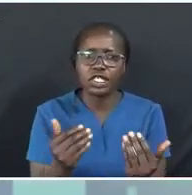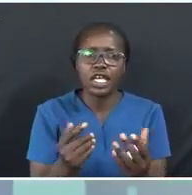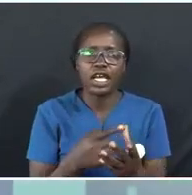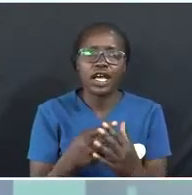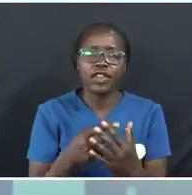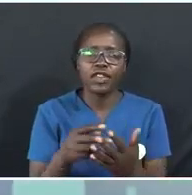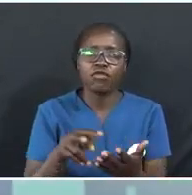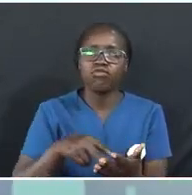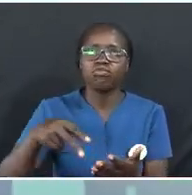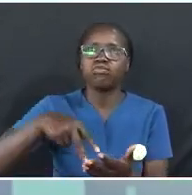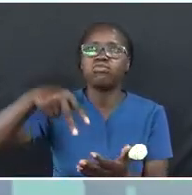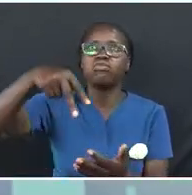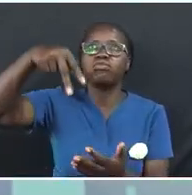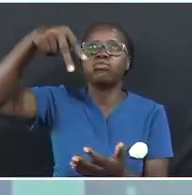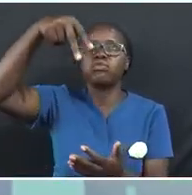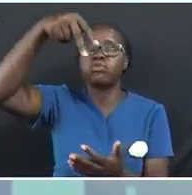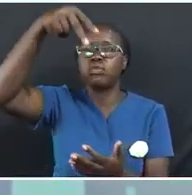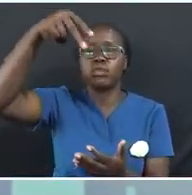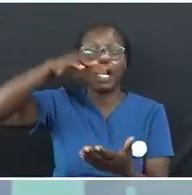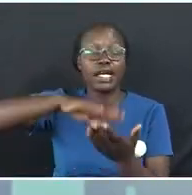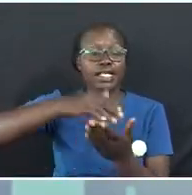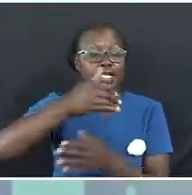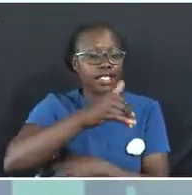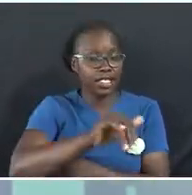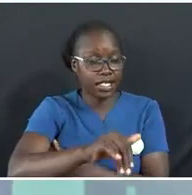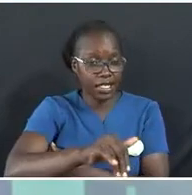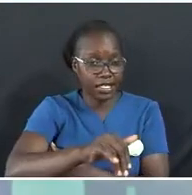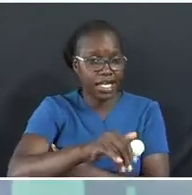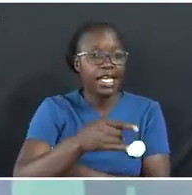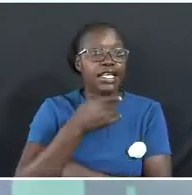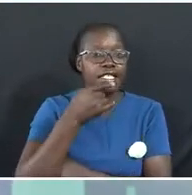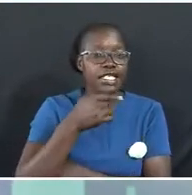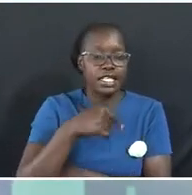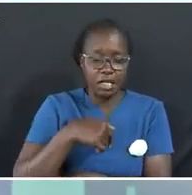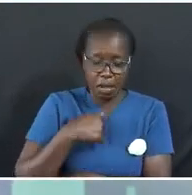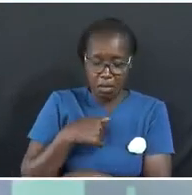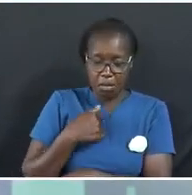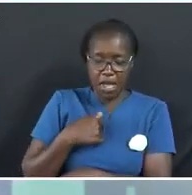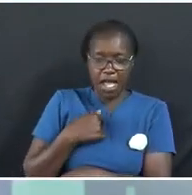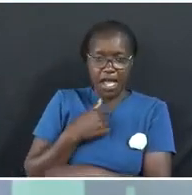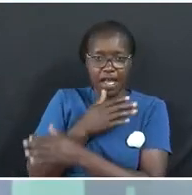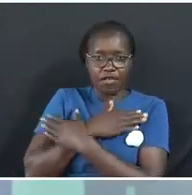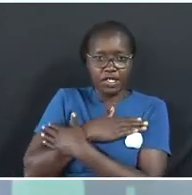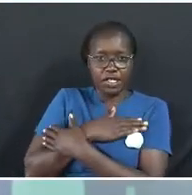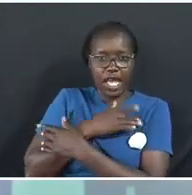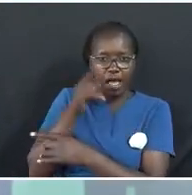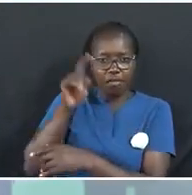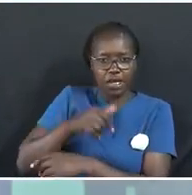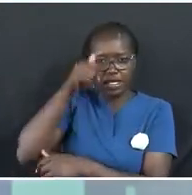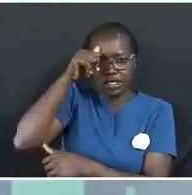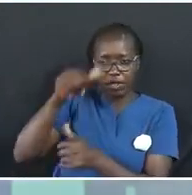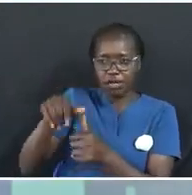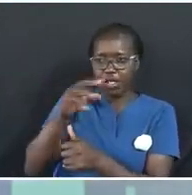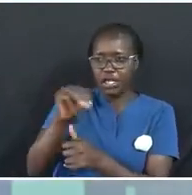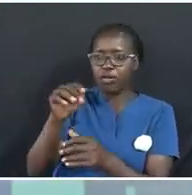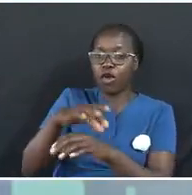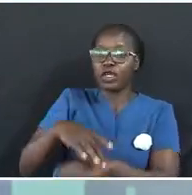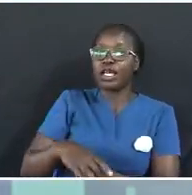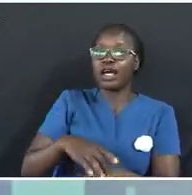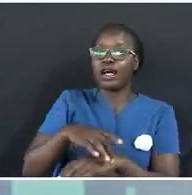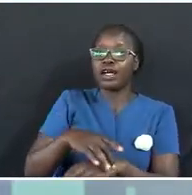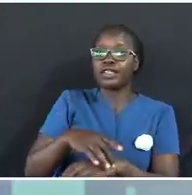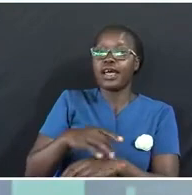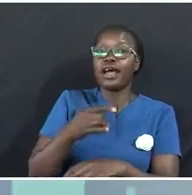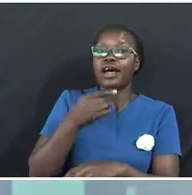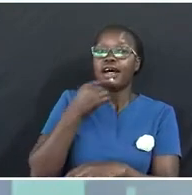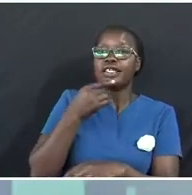went to heaven. And they said, yes, my friends, I must remember them on earth. And they said,